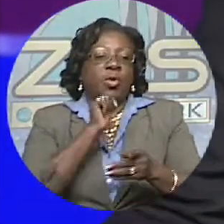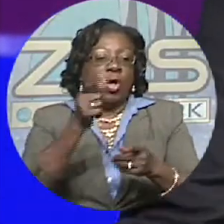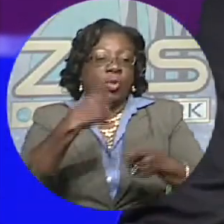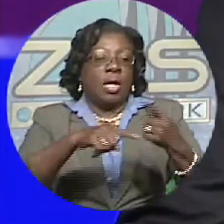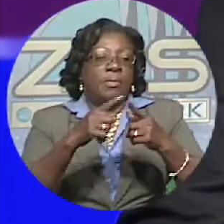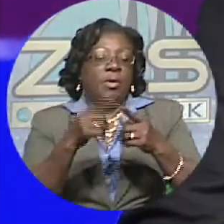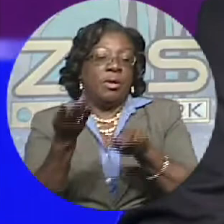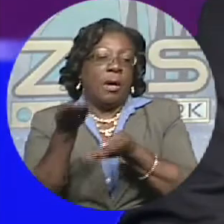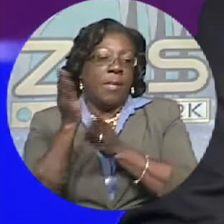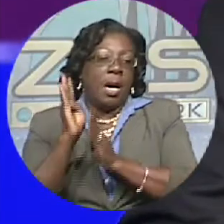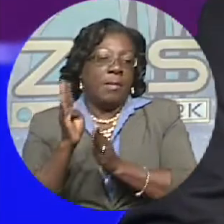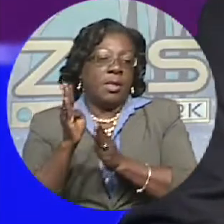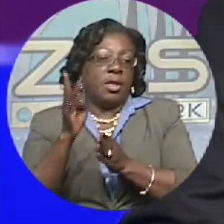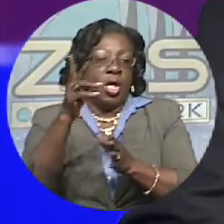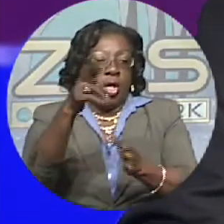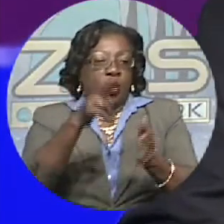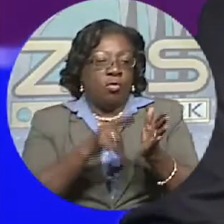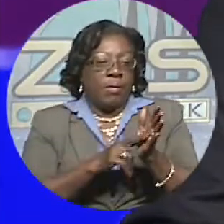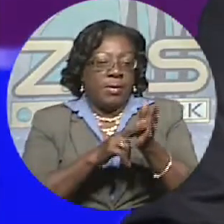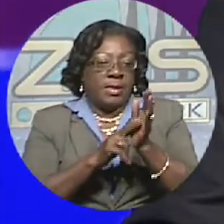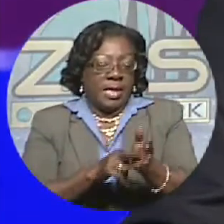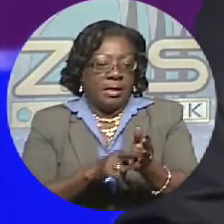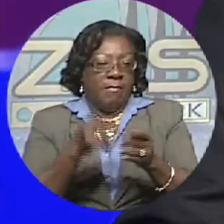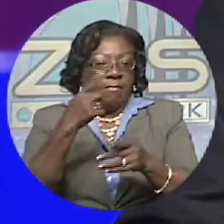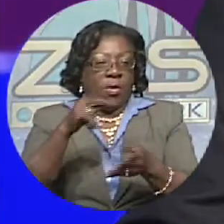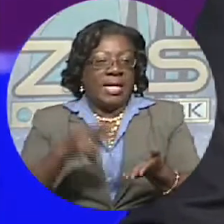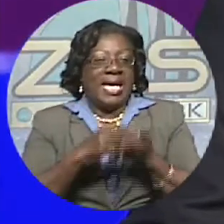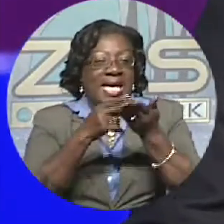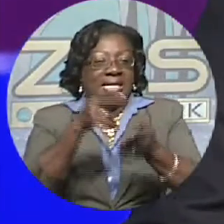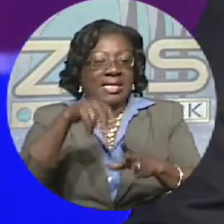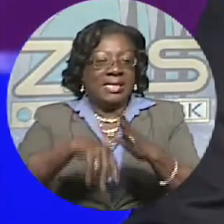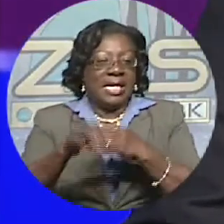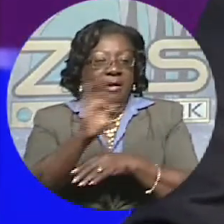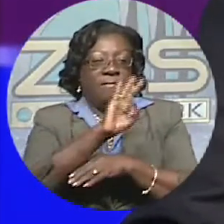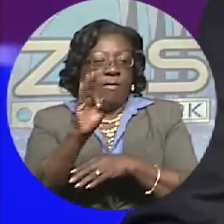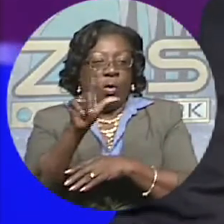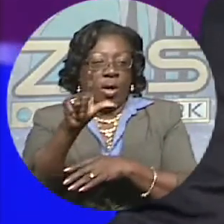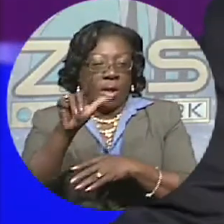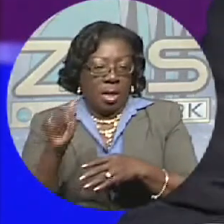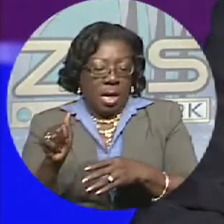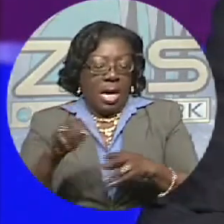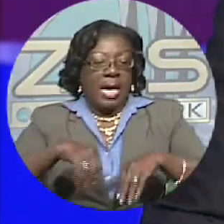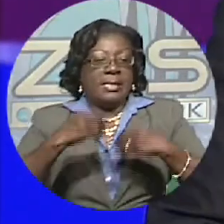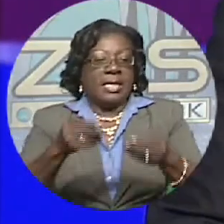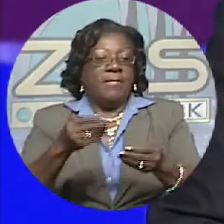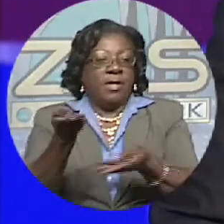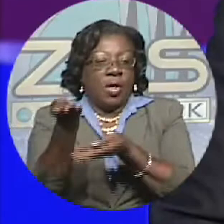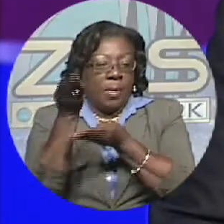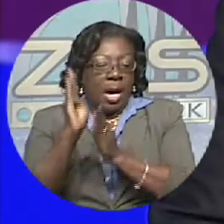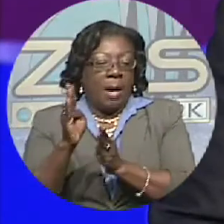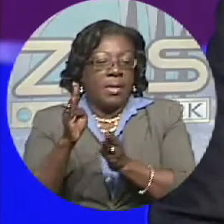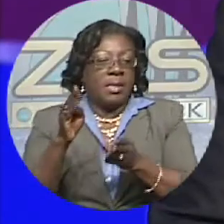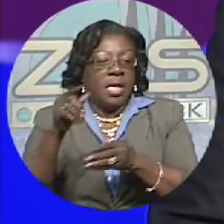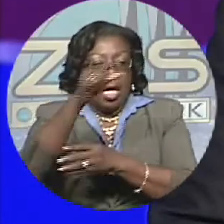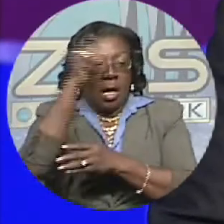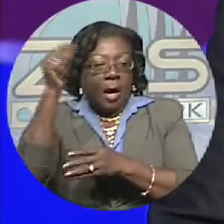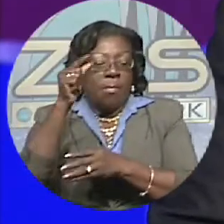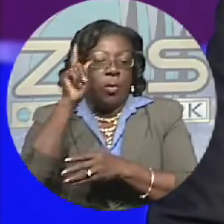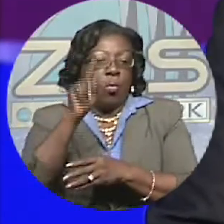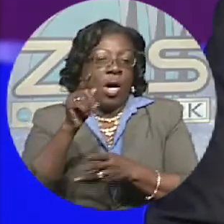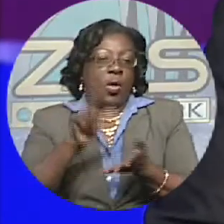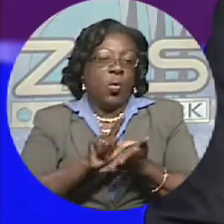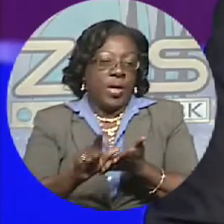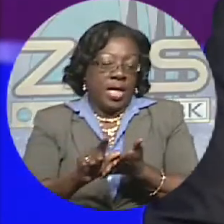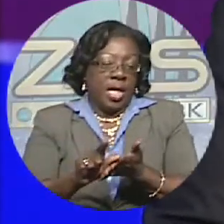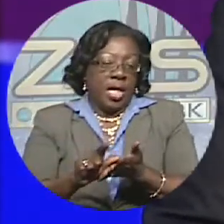The representative for the 108th District in Florida has gone as far as giving the Bahamas government 1 week to apologize and reverse the